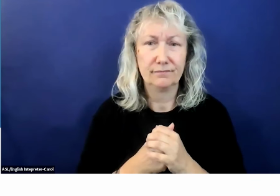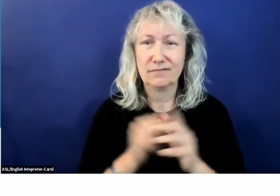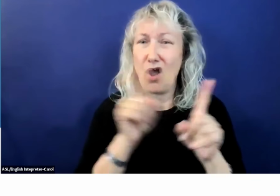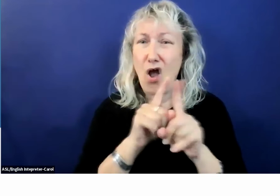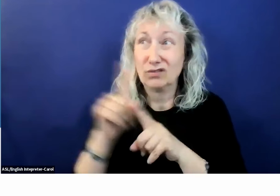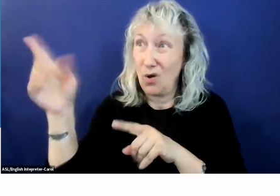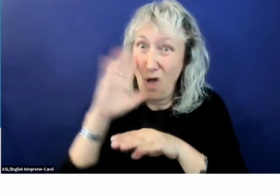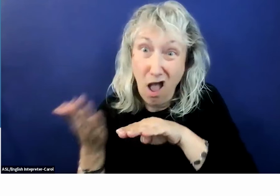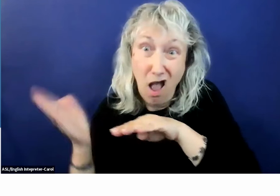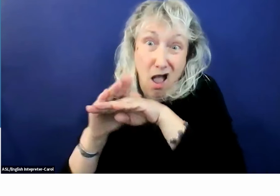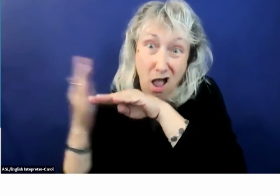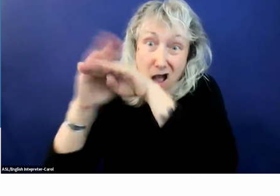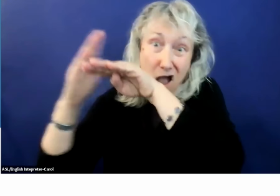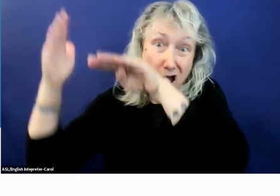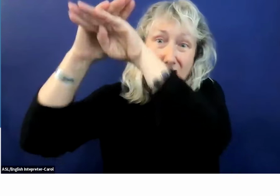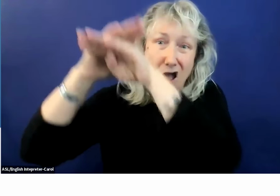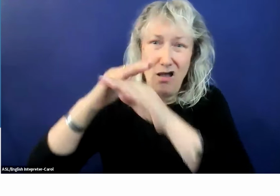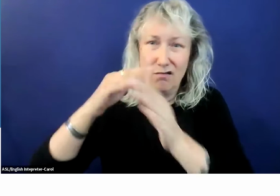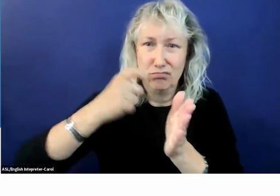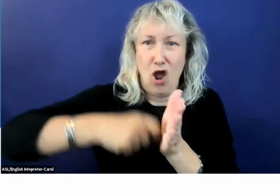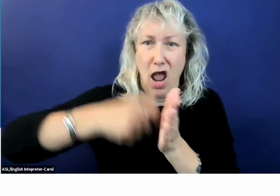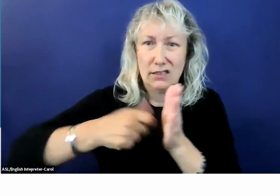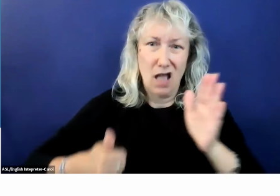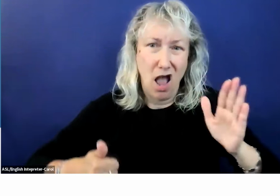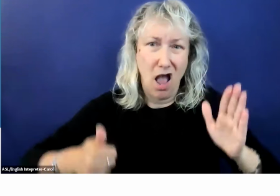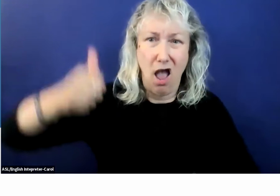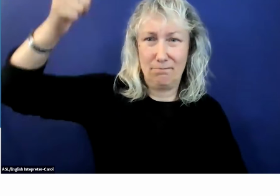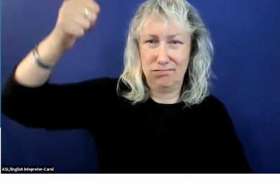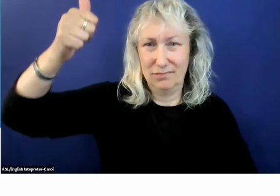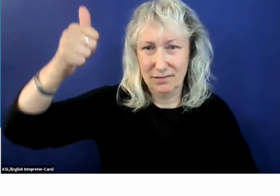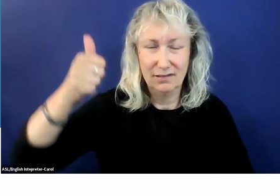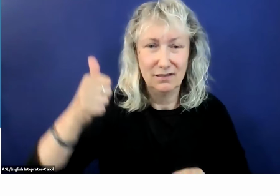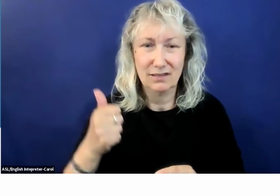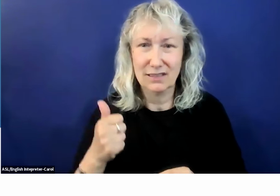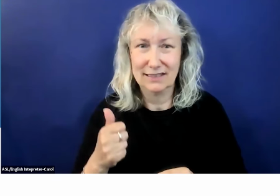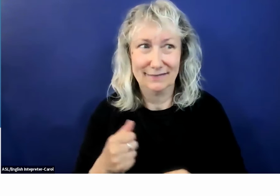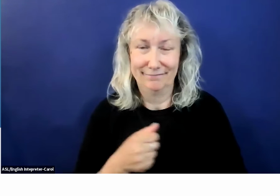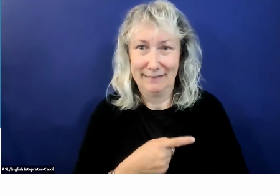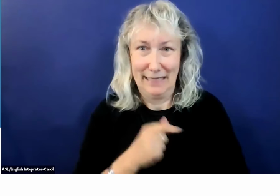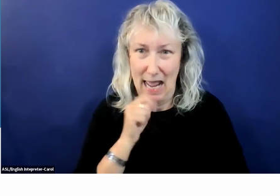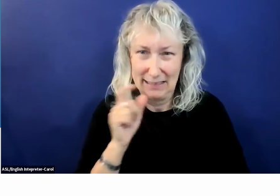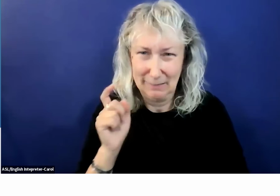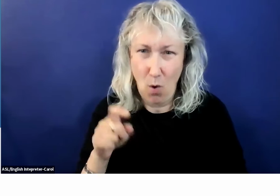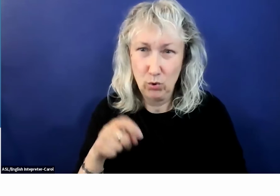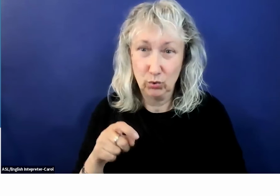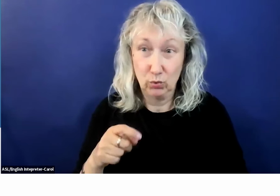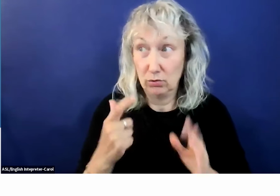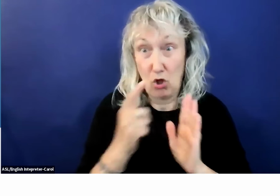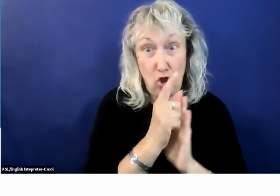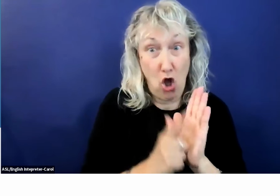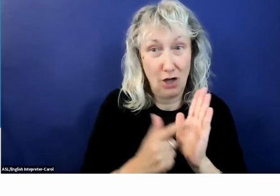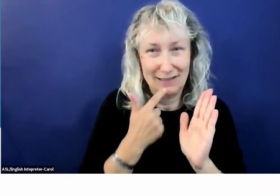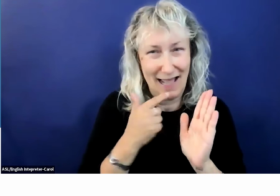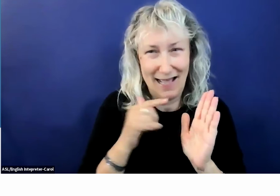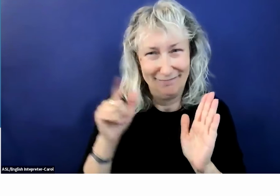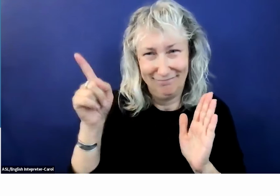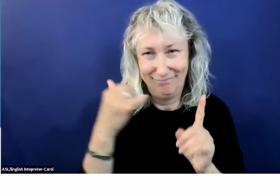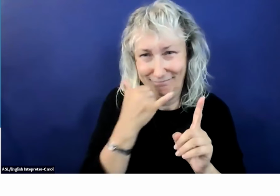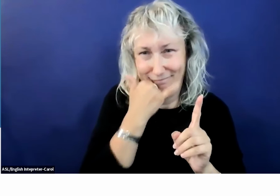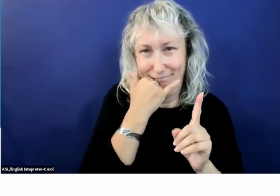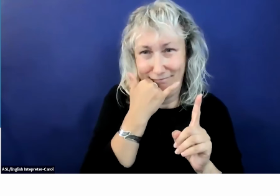which is selling an essential consumer good or service at, and this is what the law states, an unconscionable